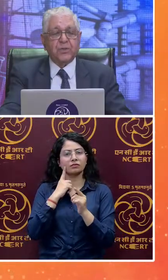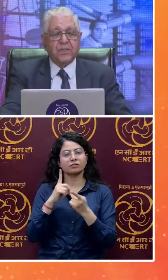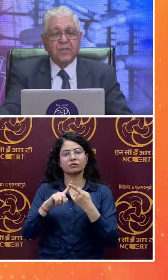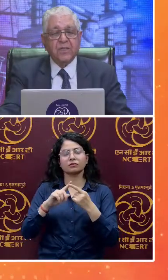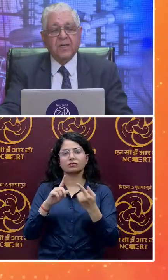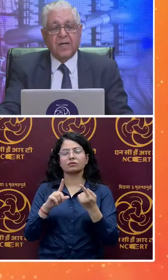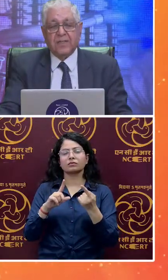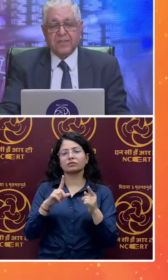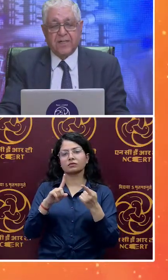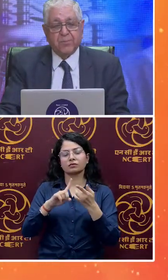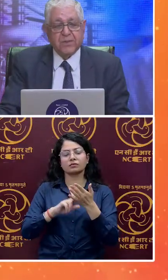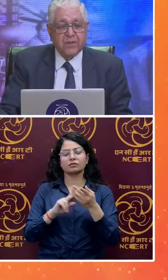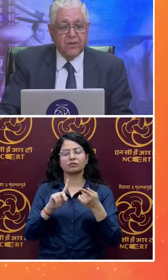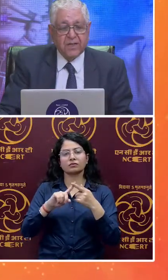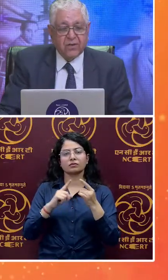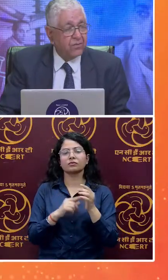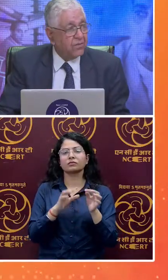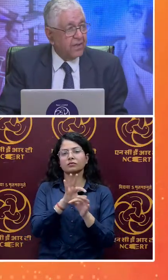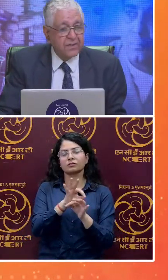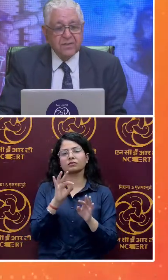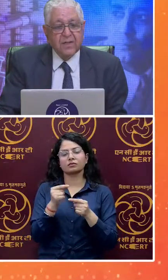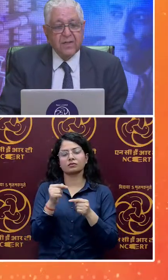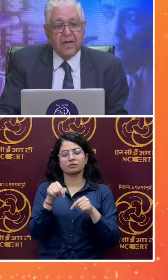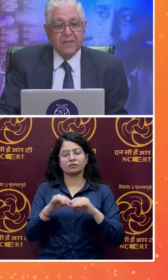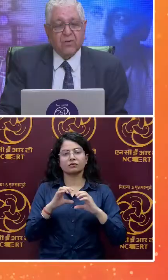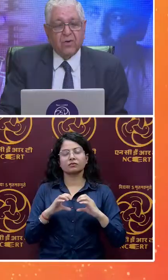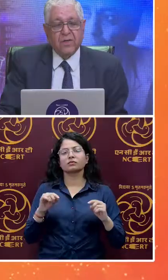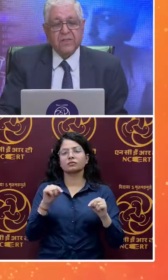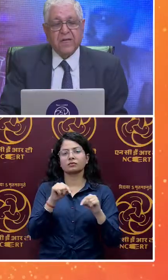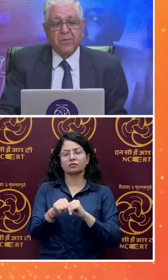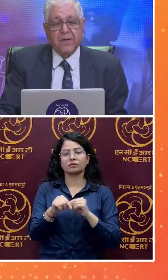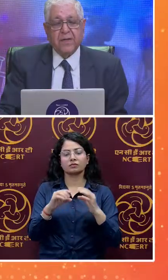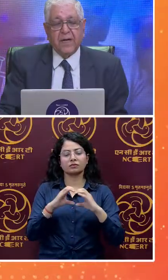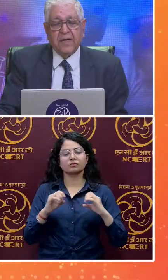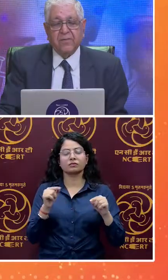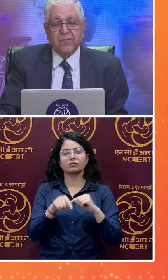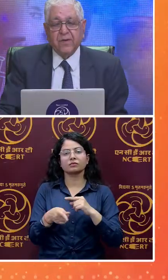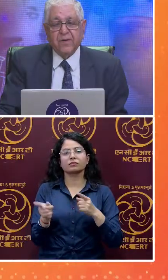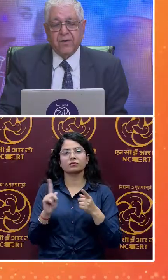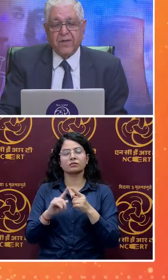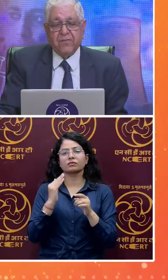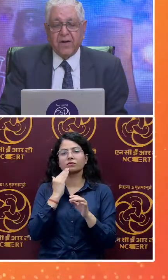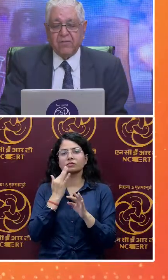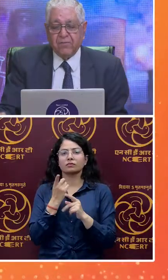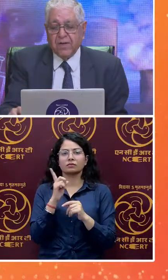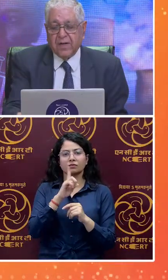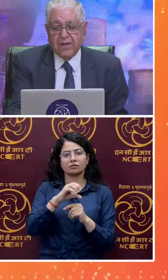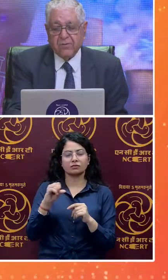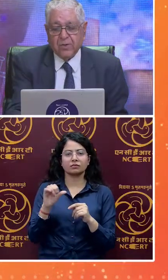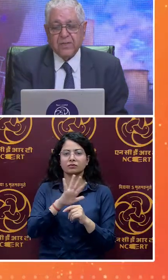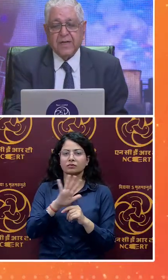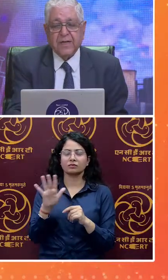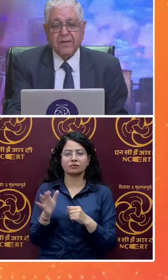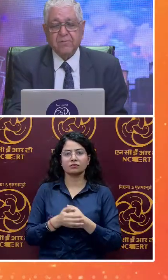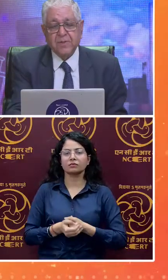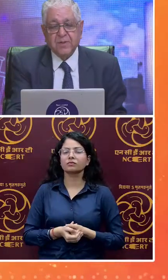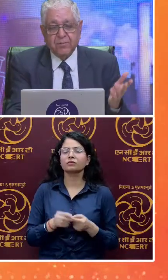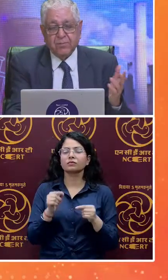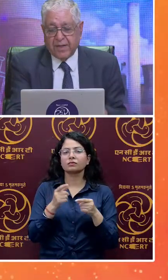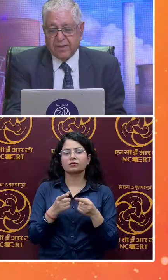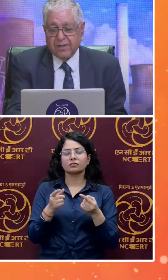was chosen as the chairperson of that conference, and this conference happened in 1955, and it was